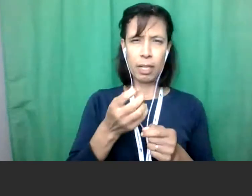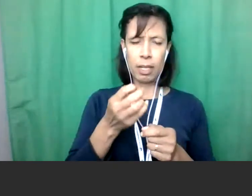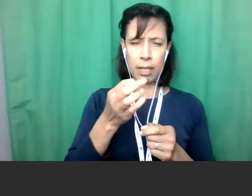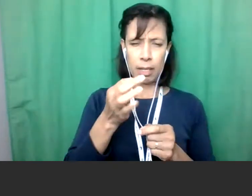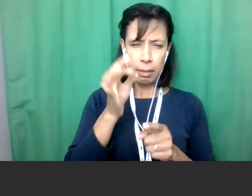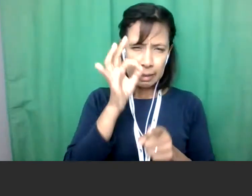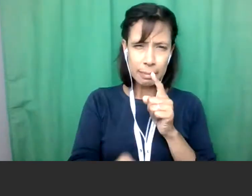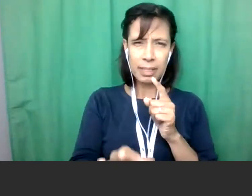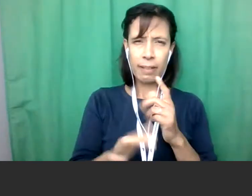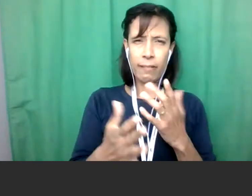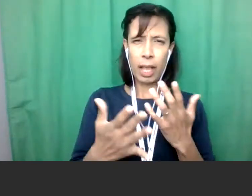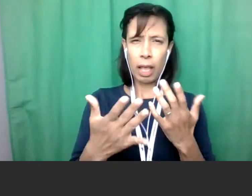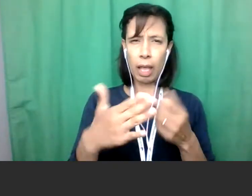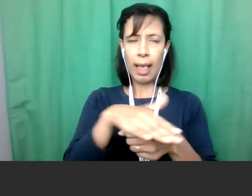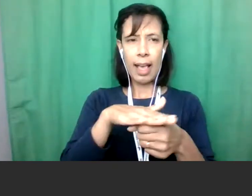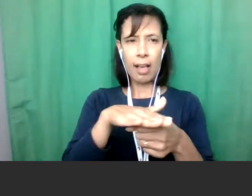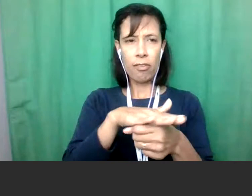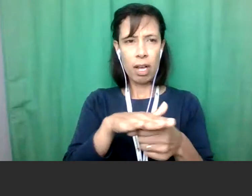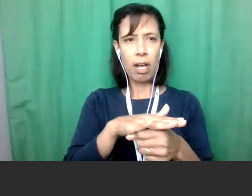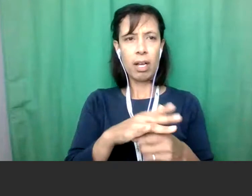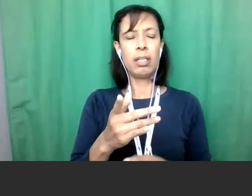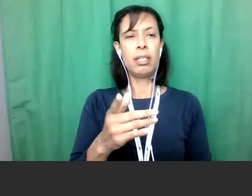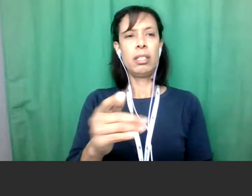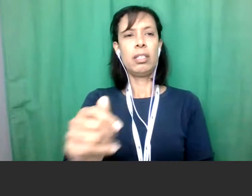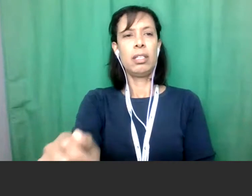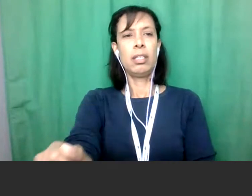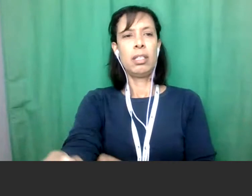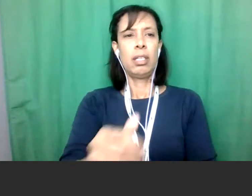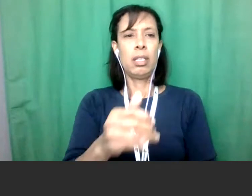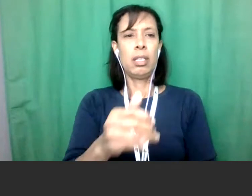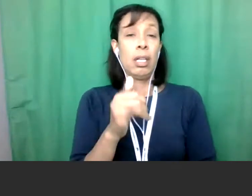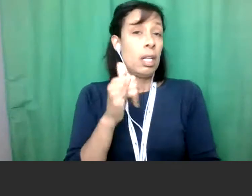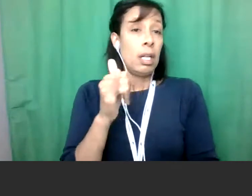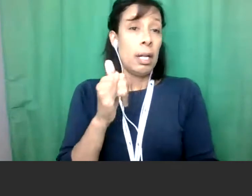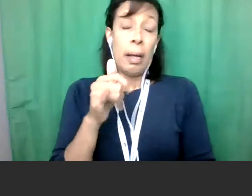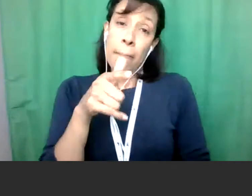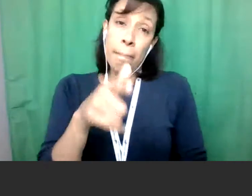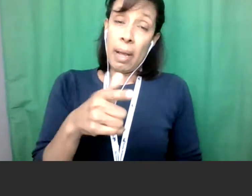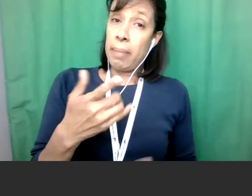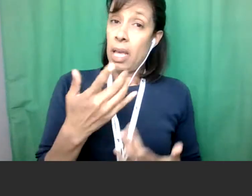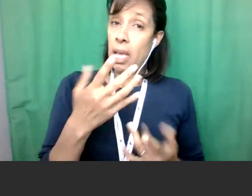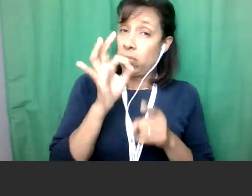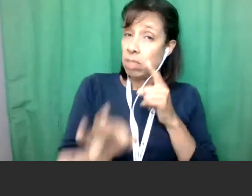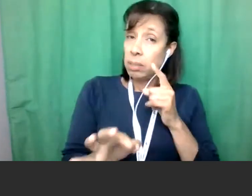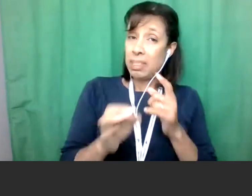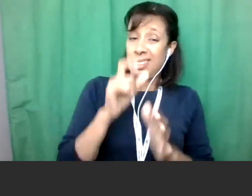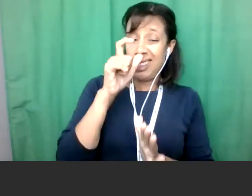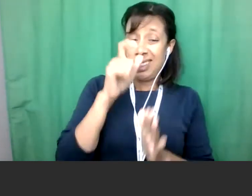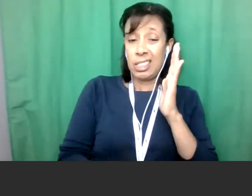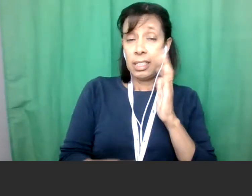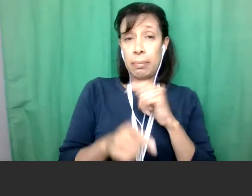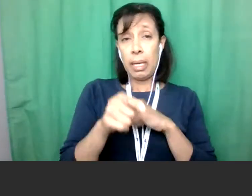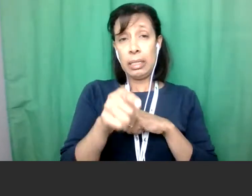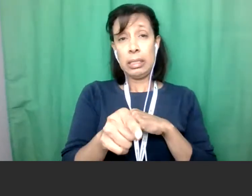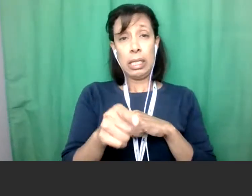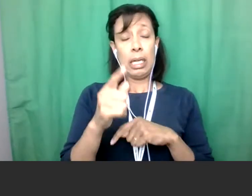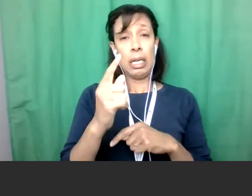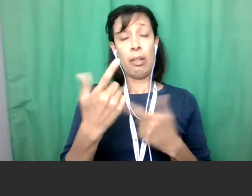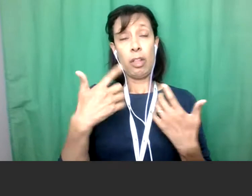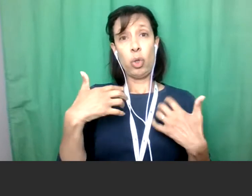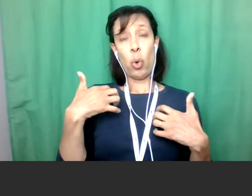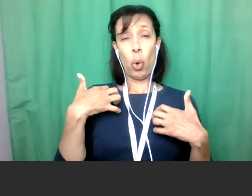there a particular special educational need that you are, a particular disability that you are particularly interested in